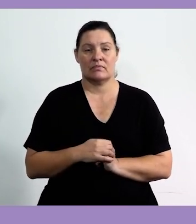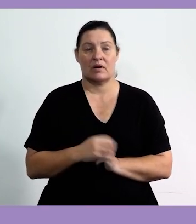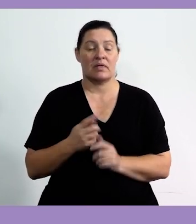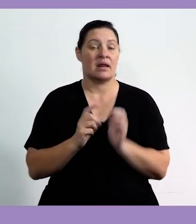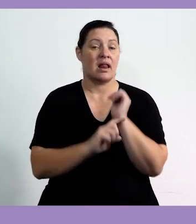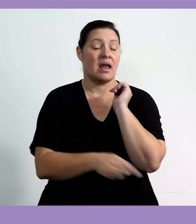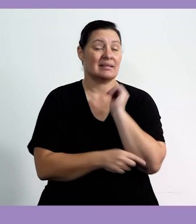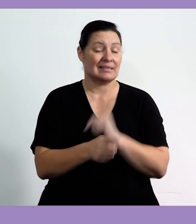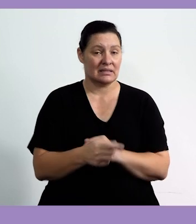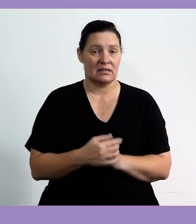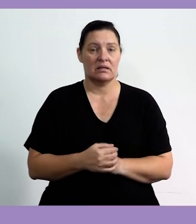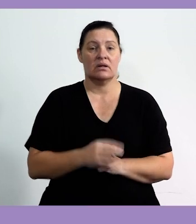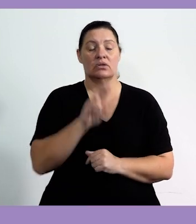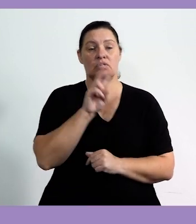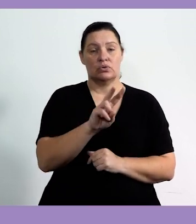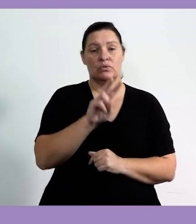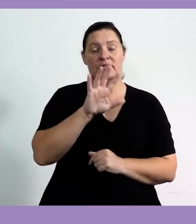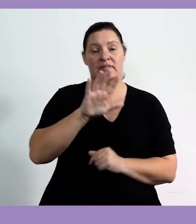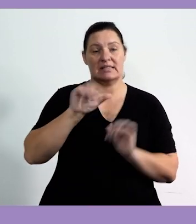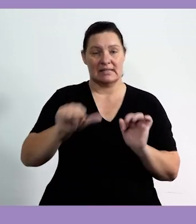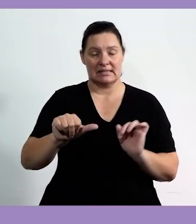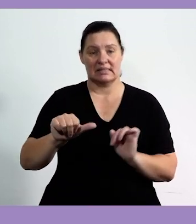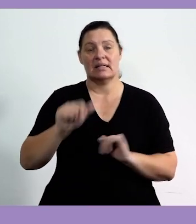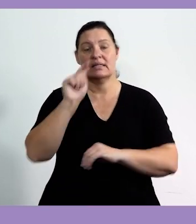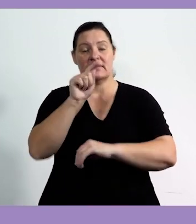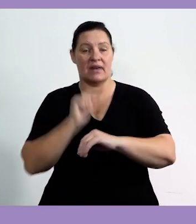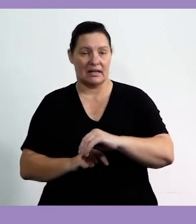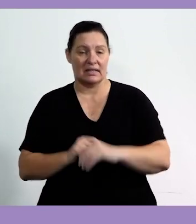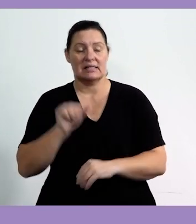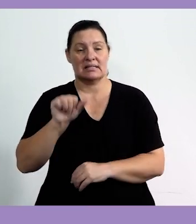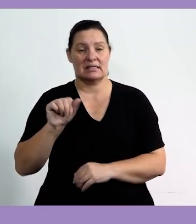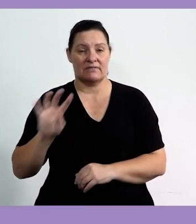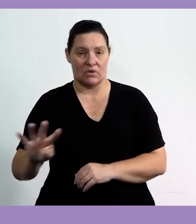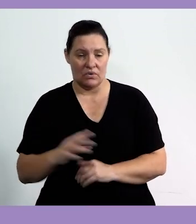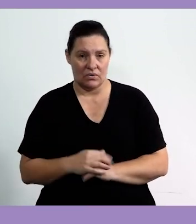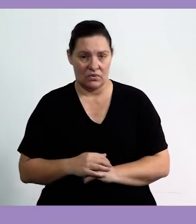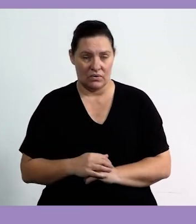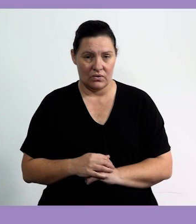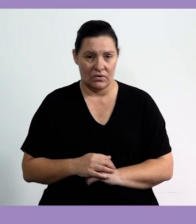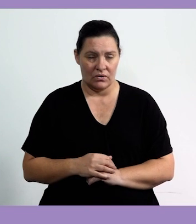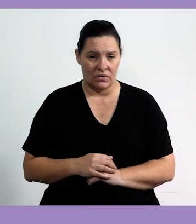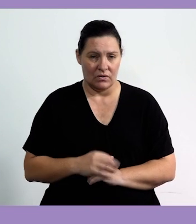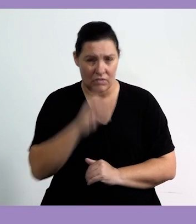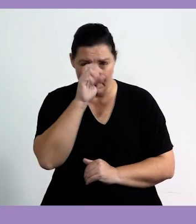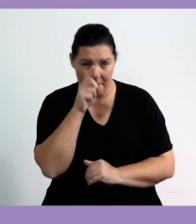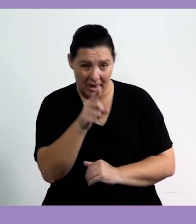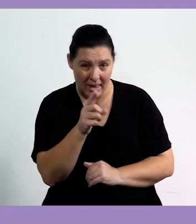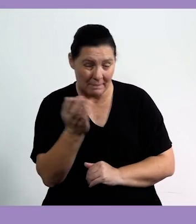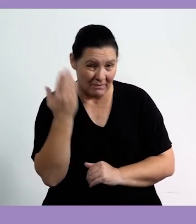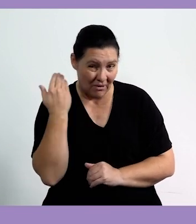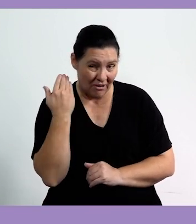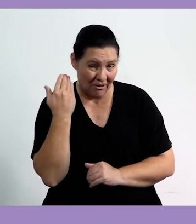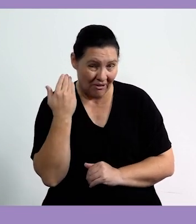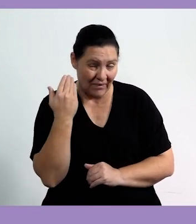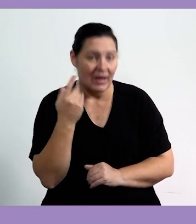And then our last one there is 256 divided by 64. Now, do you remember that one from